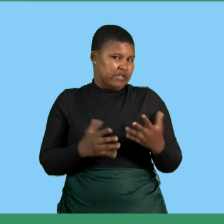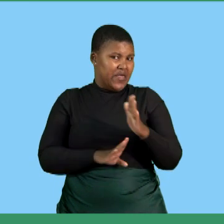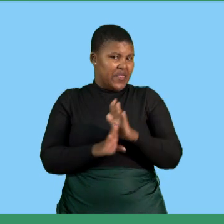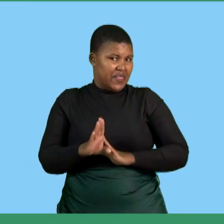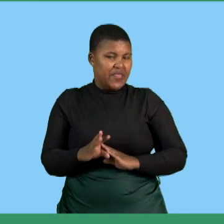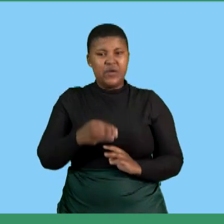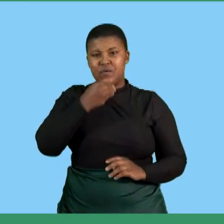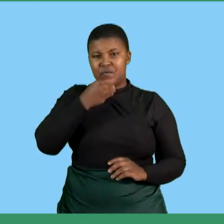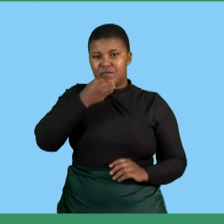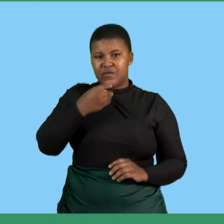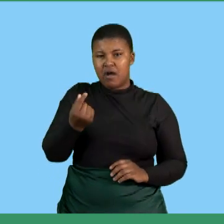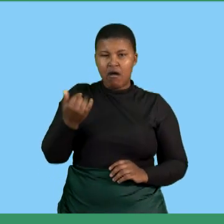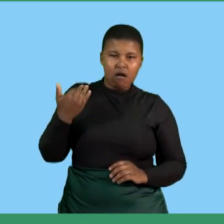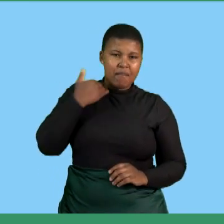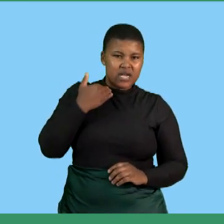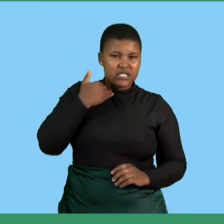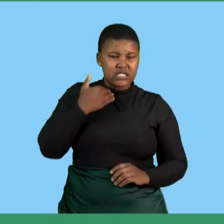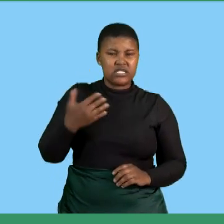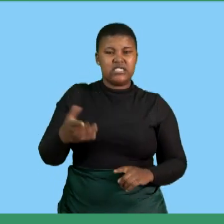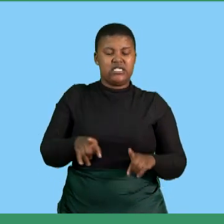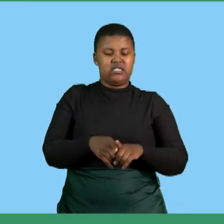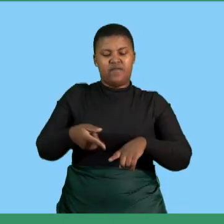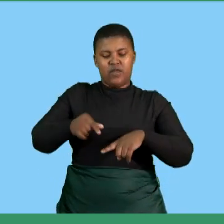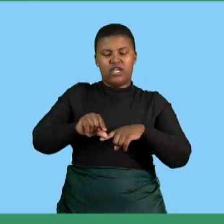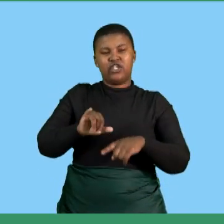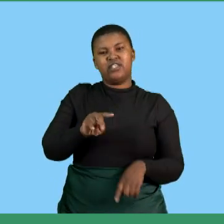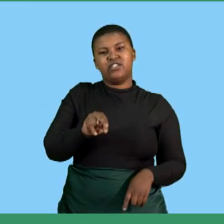like inflation, that is our first